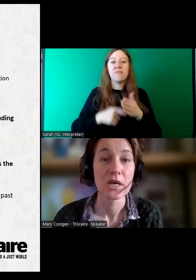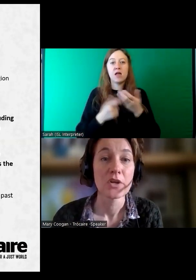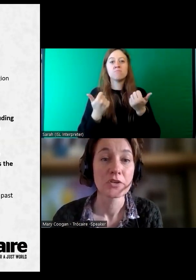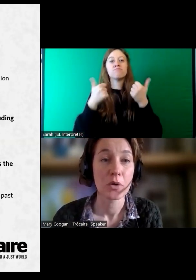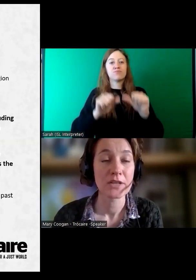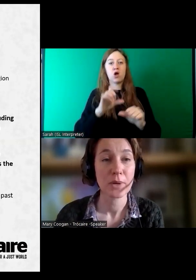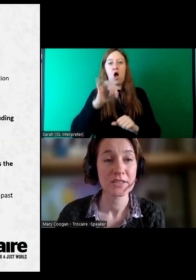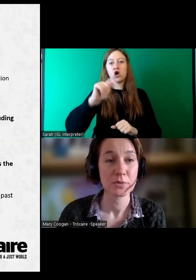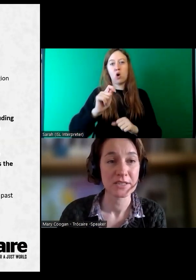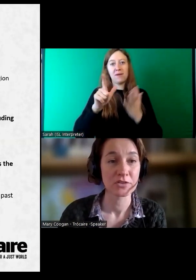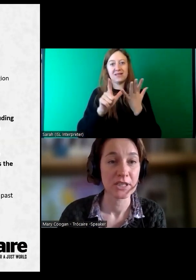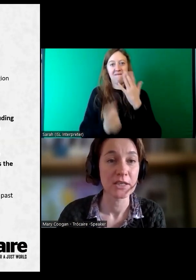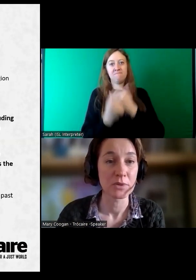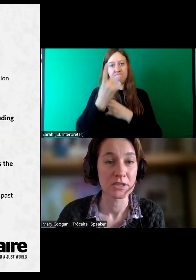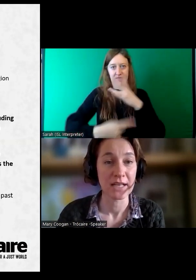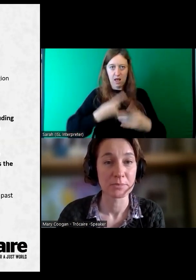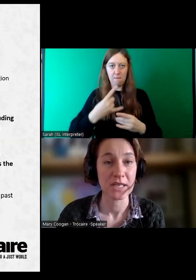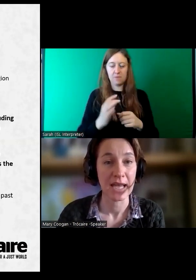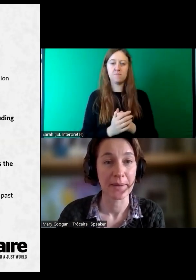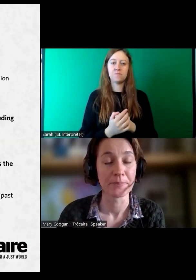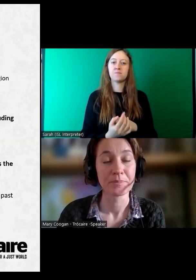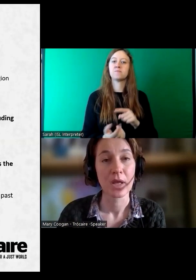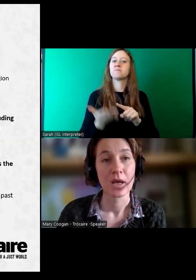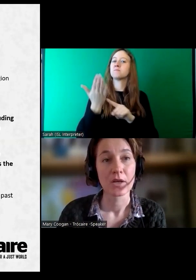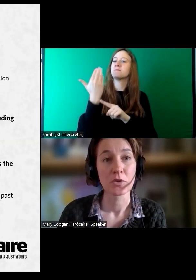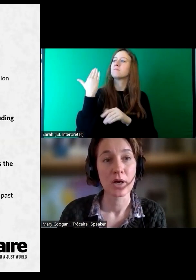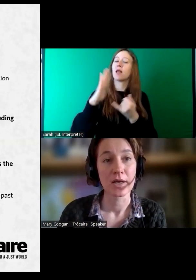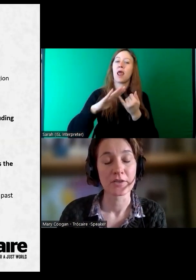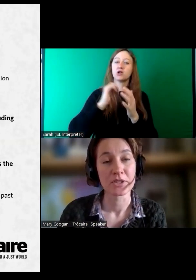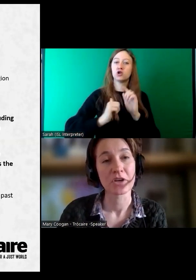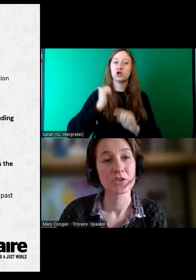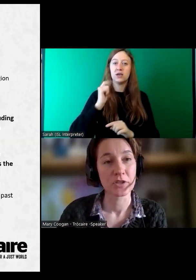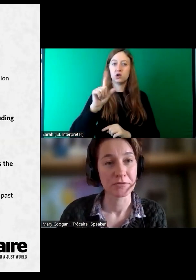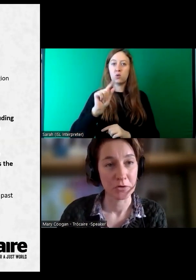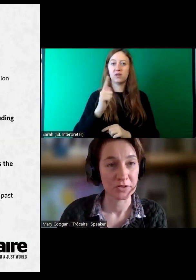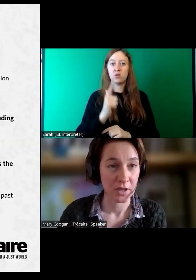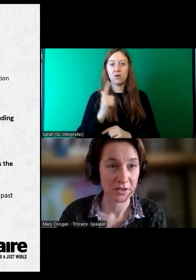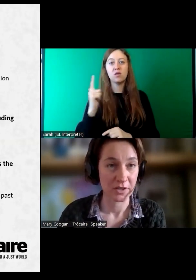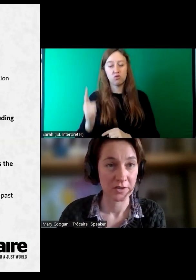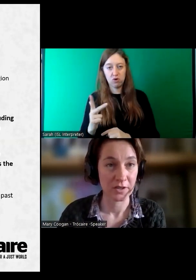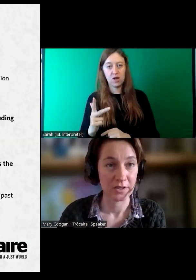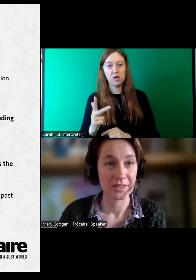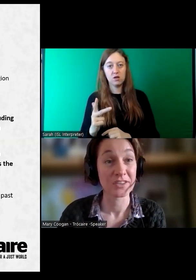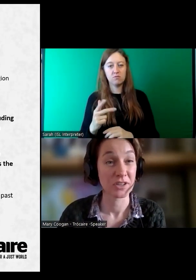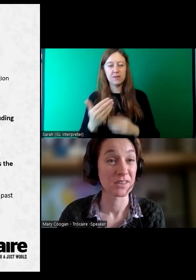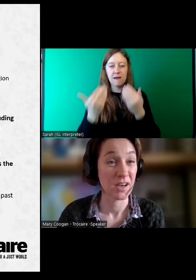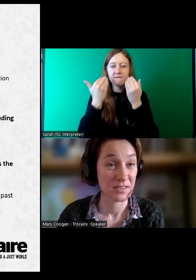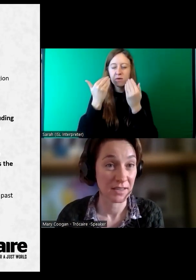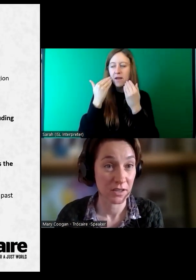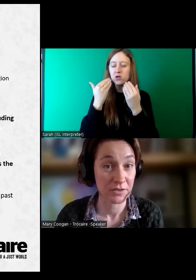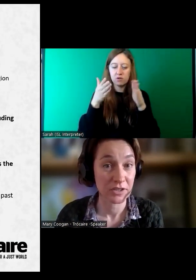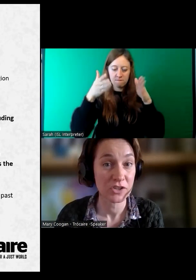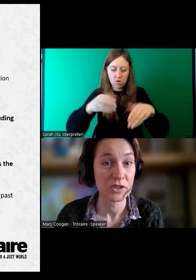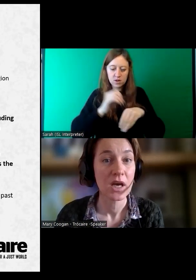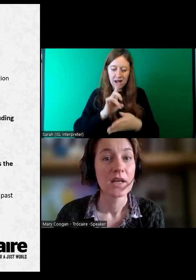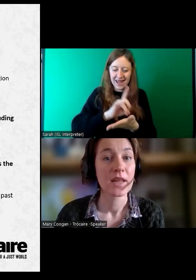happened. So in 2023, we developed the materials focused a lot on the history and the context